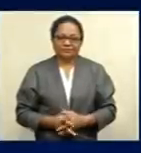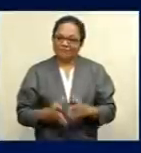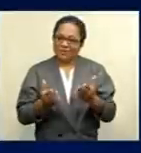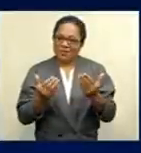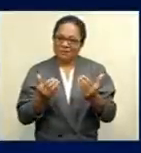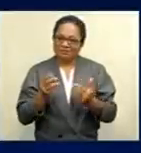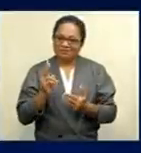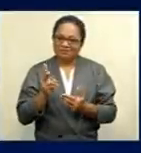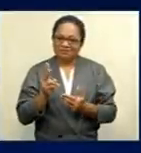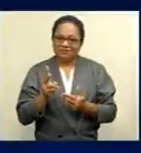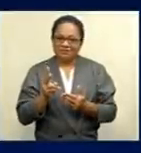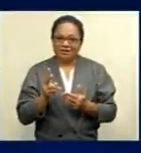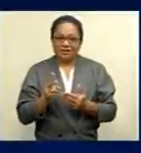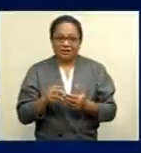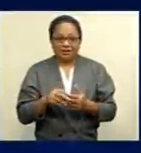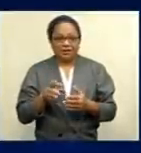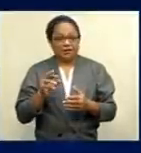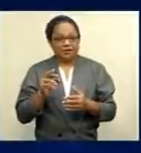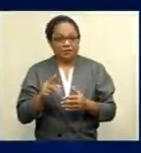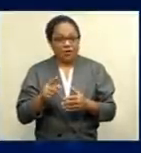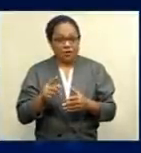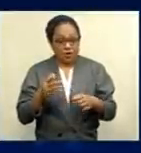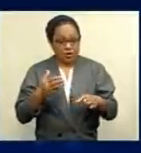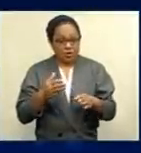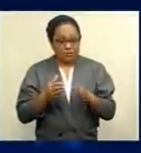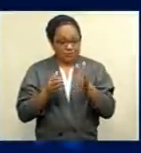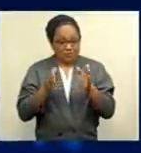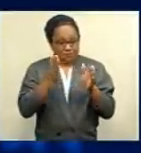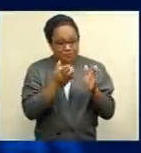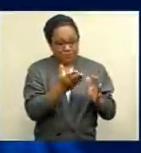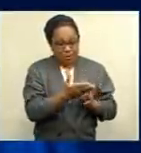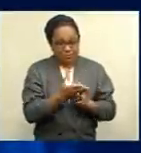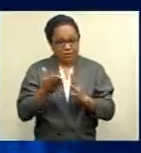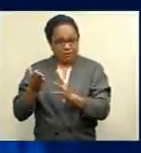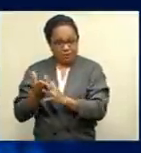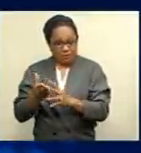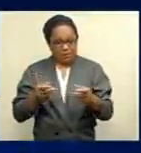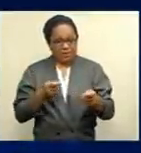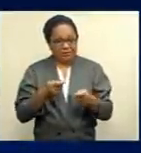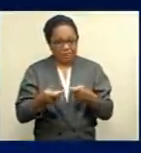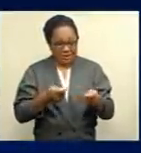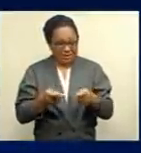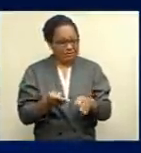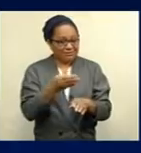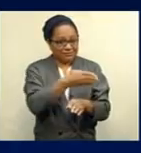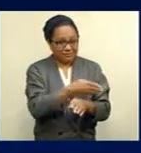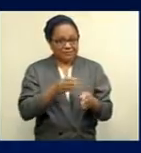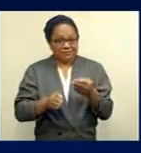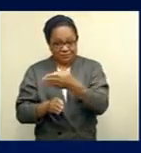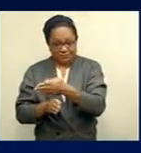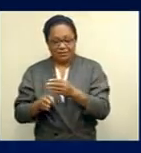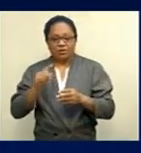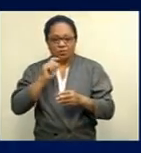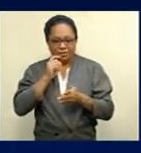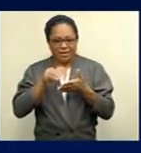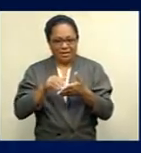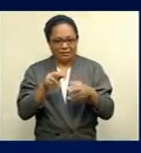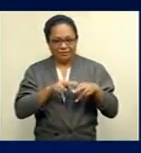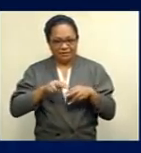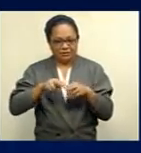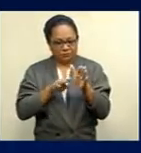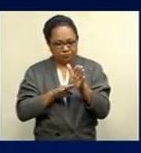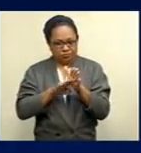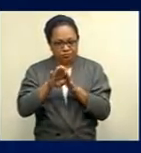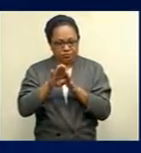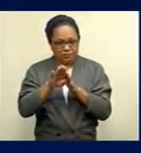Welcome back. The restoration of cross-border trade and investment is vital in driving regional economic recovery. Trade and Commerce Minister